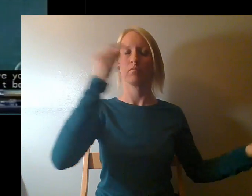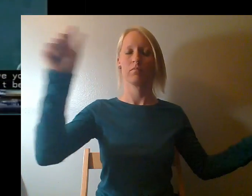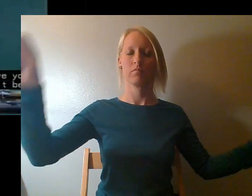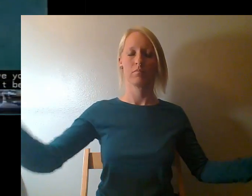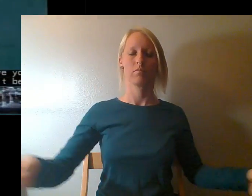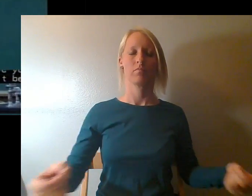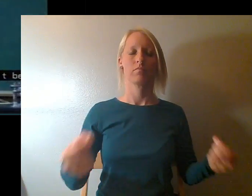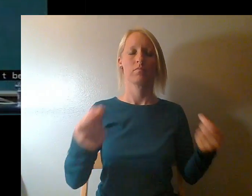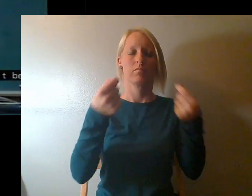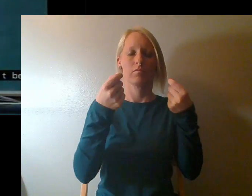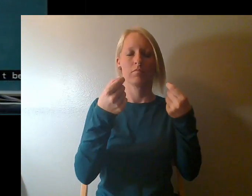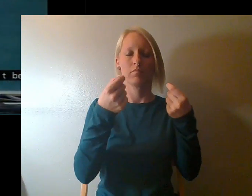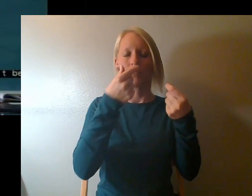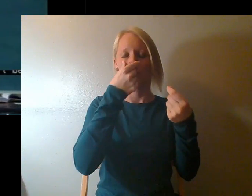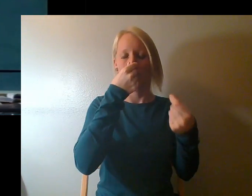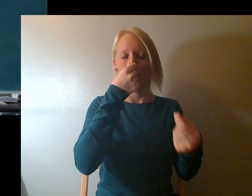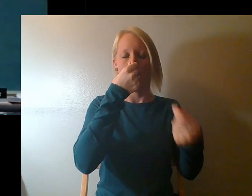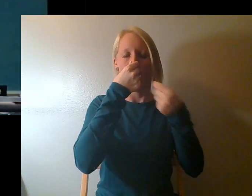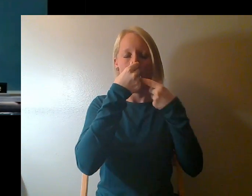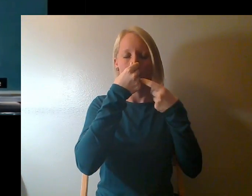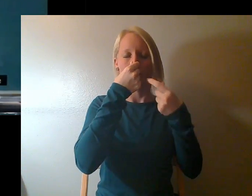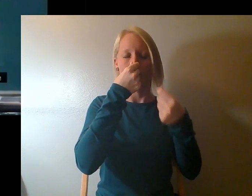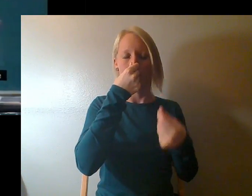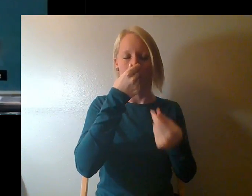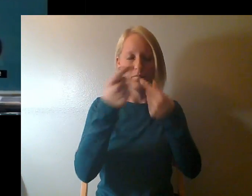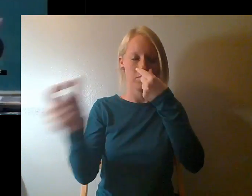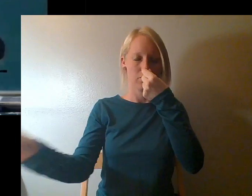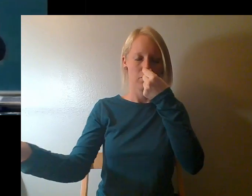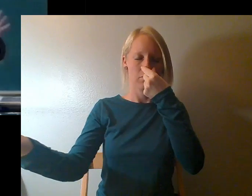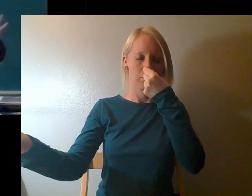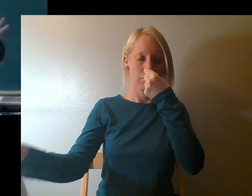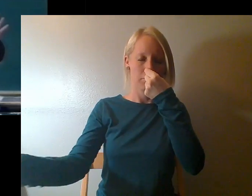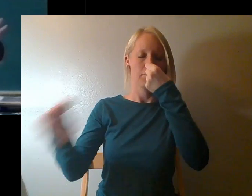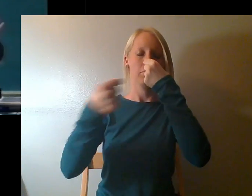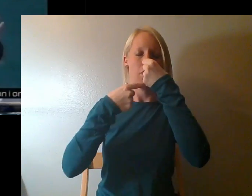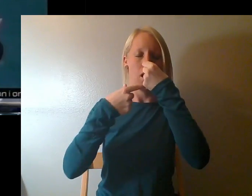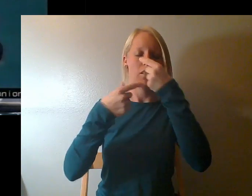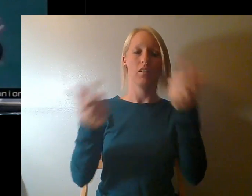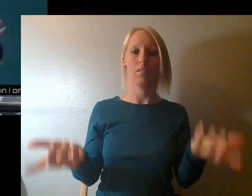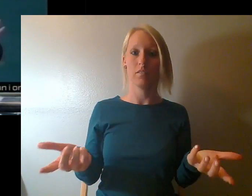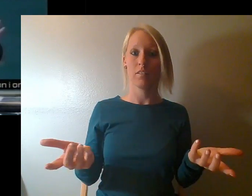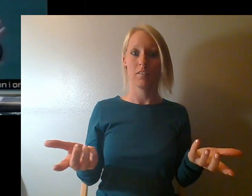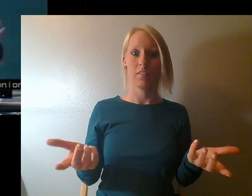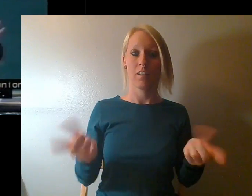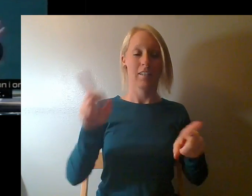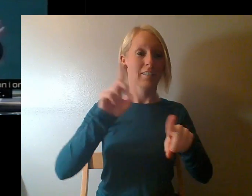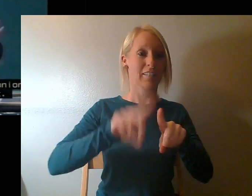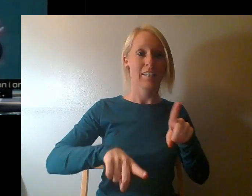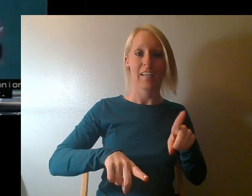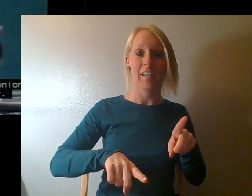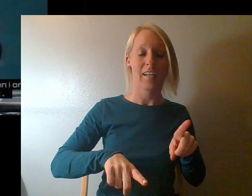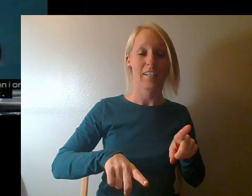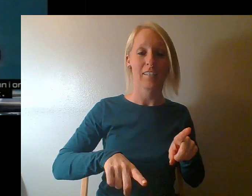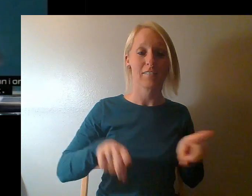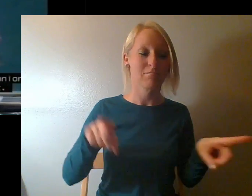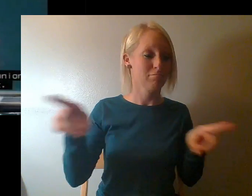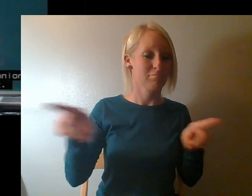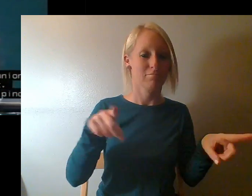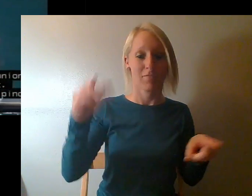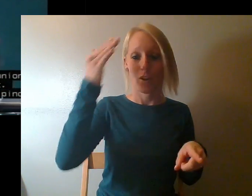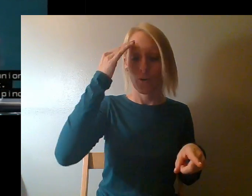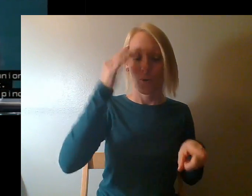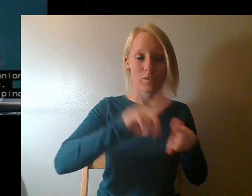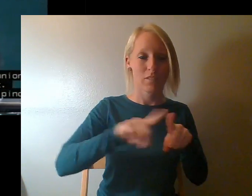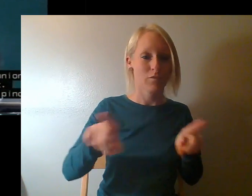apart. No, you won't. Katie, I'm not talking about peeling the onion. I'm talking about eating it. All right, if you close